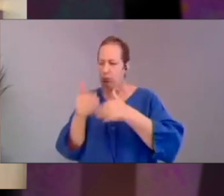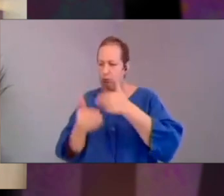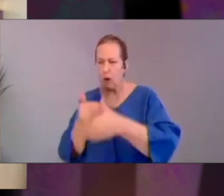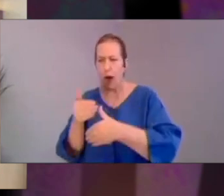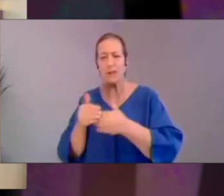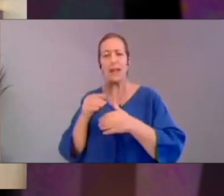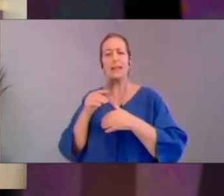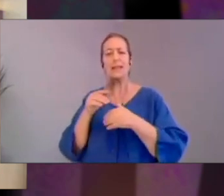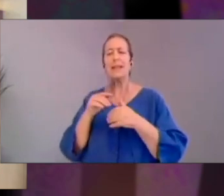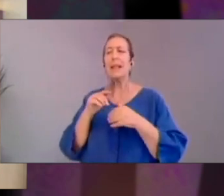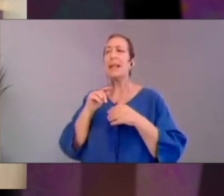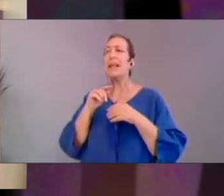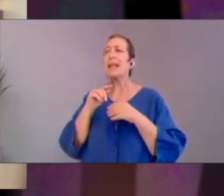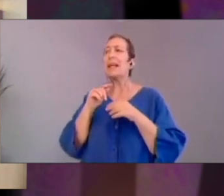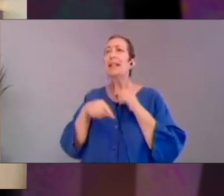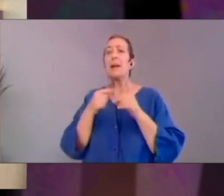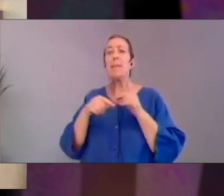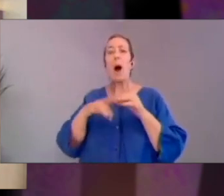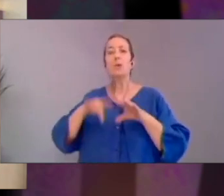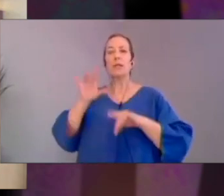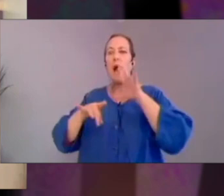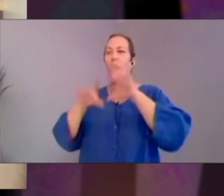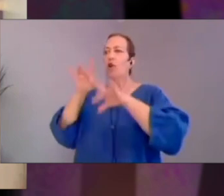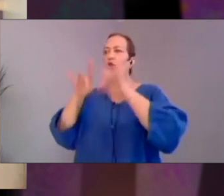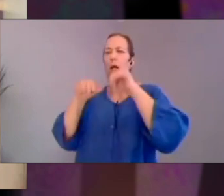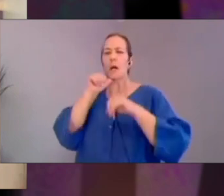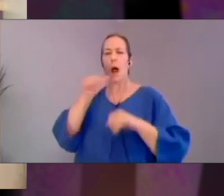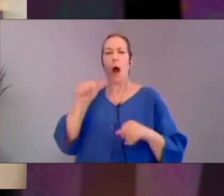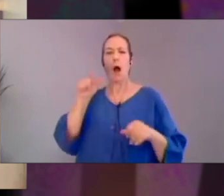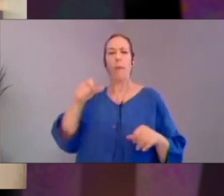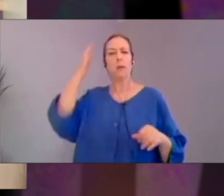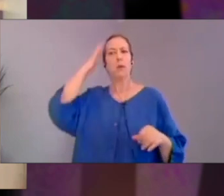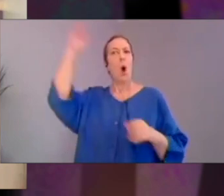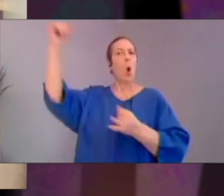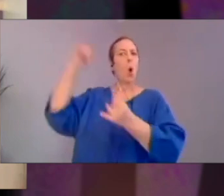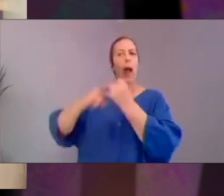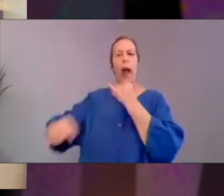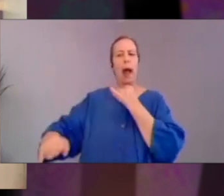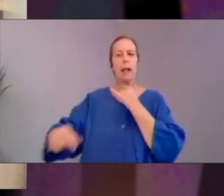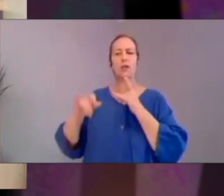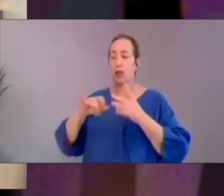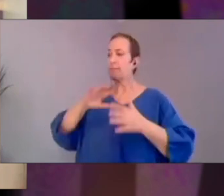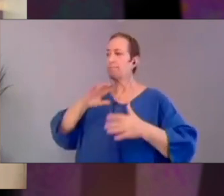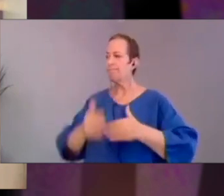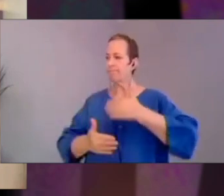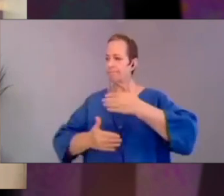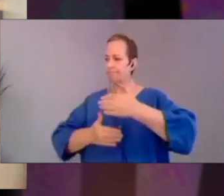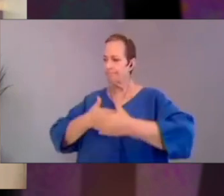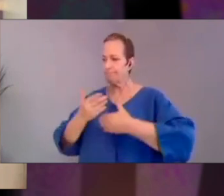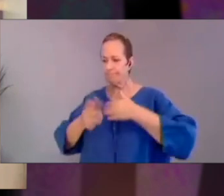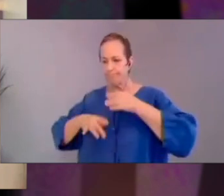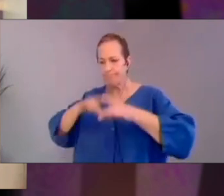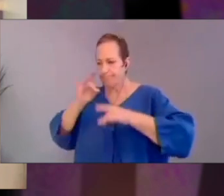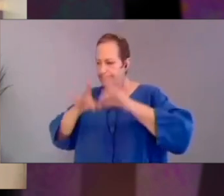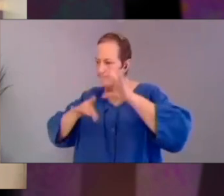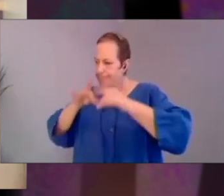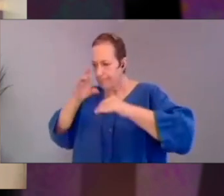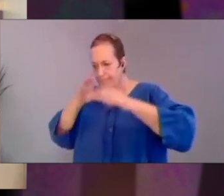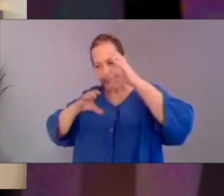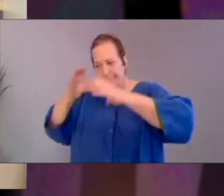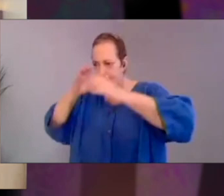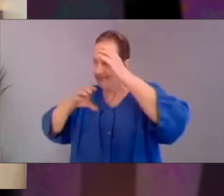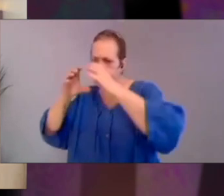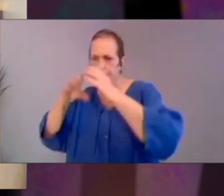discovery, and building together. And I wonder if you could talk a little bit about